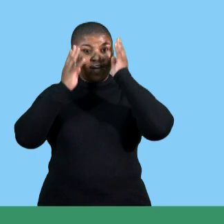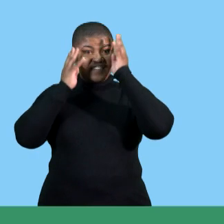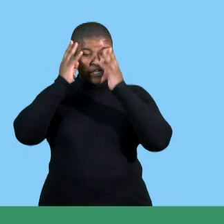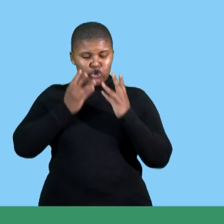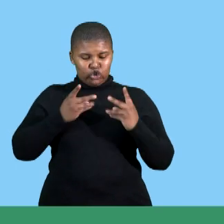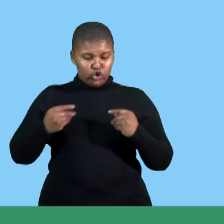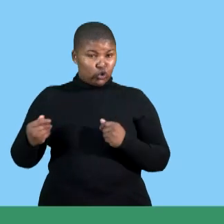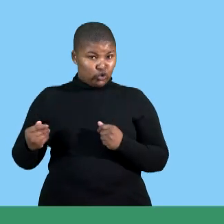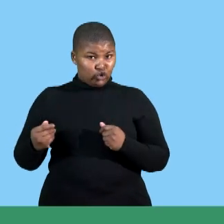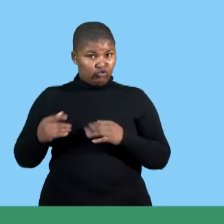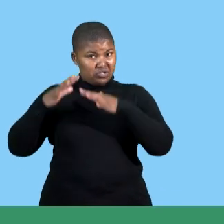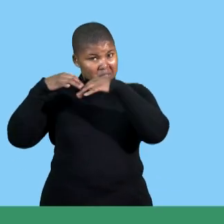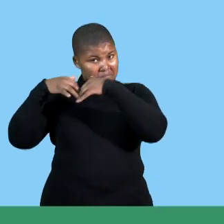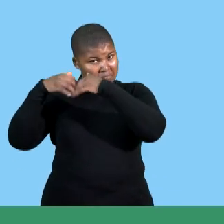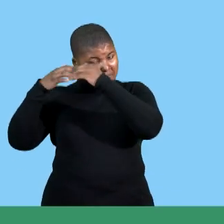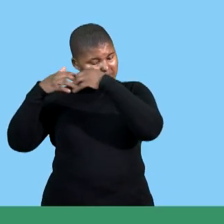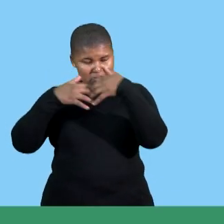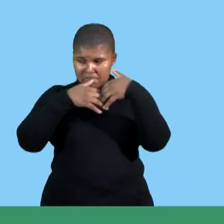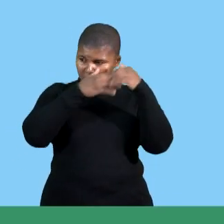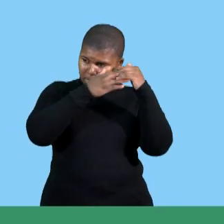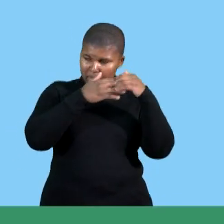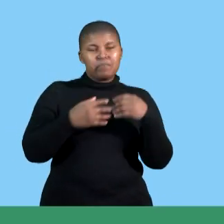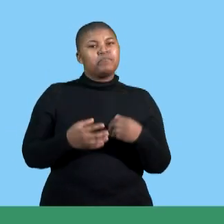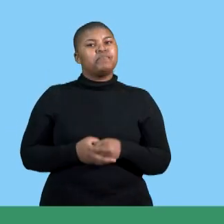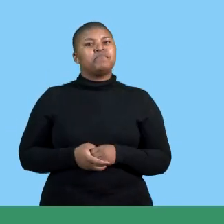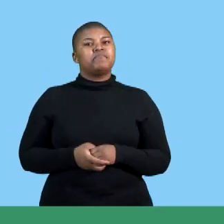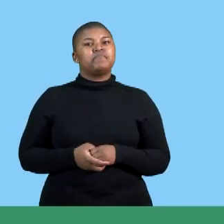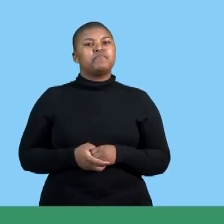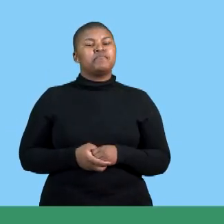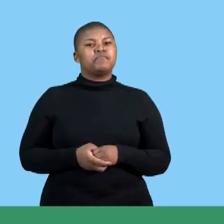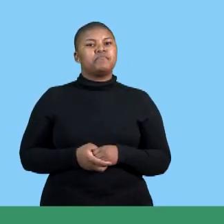says, innovative solutions are generated.